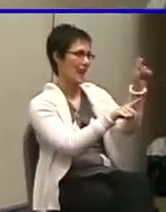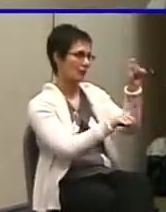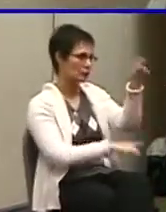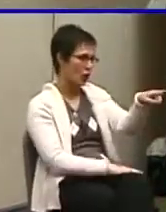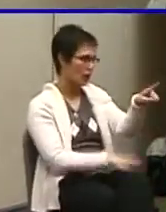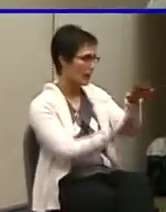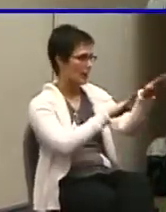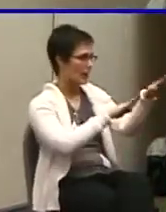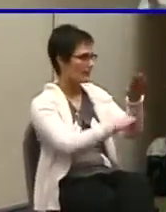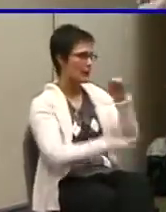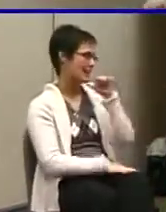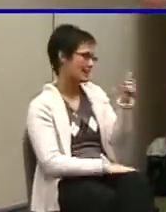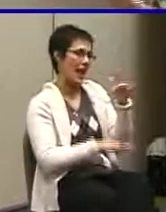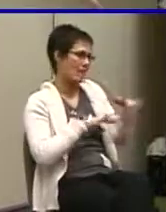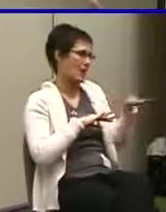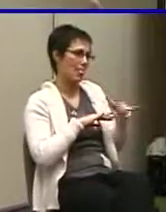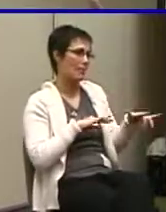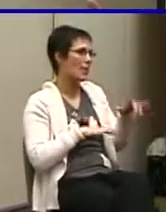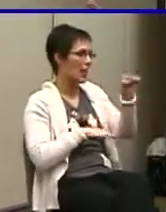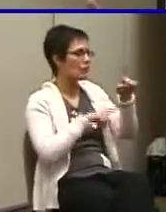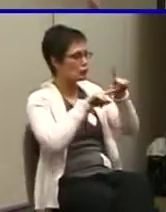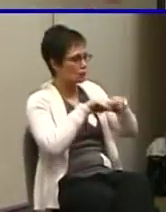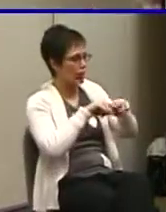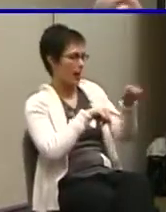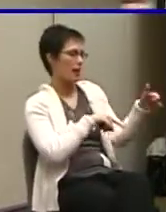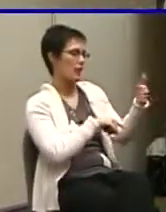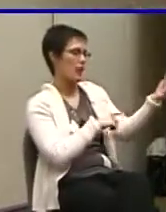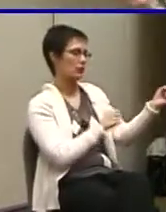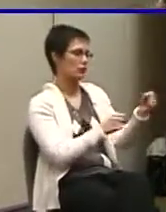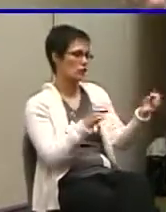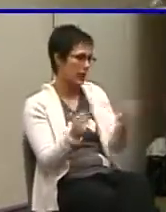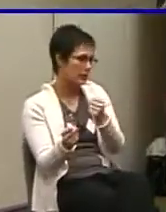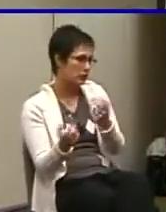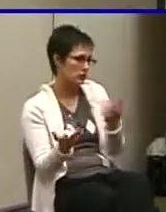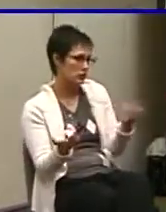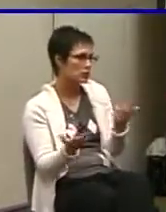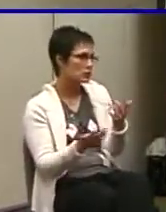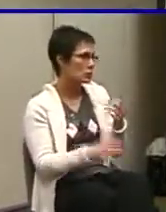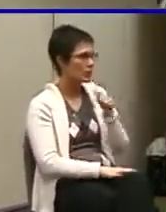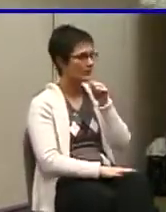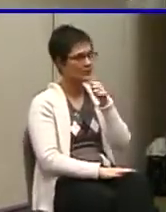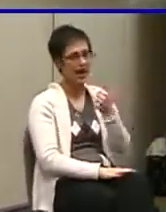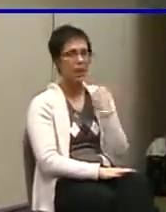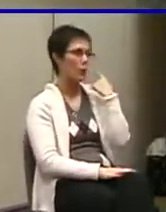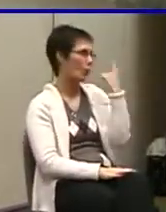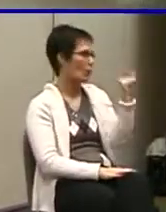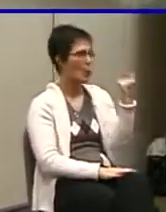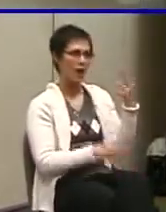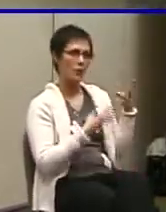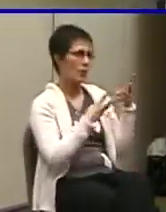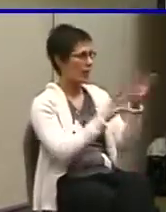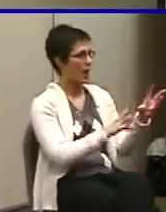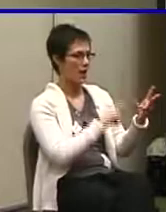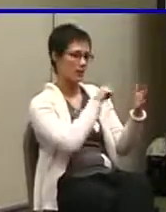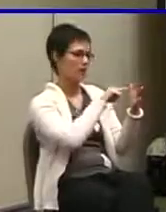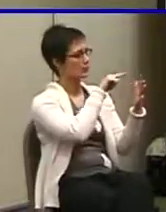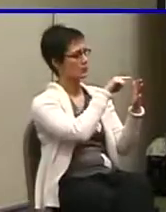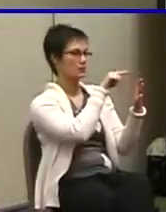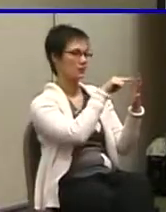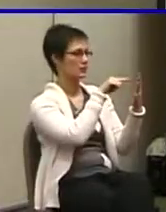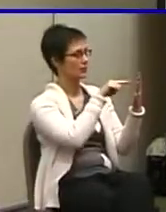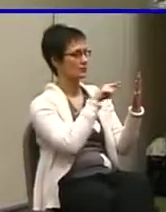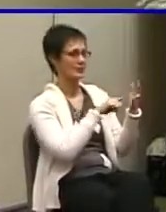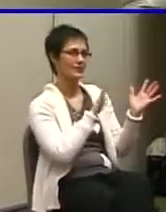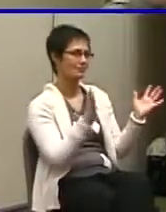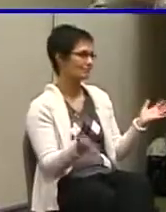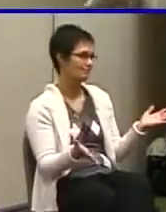open to me. I've got to rely on other strategies. So, I mean, there's no kind of cut and dry, do these 5 things. There's a process that